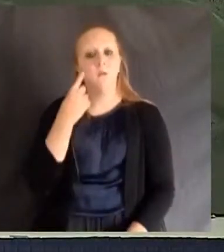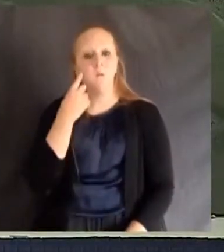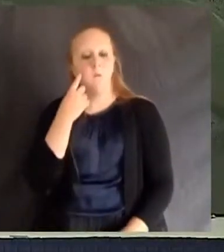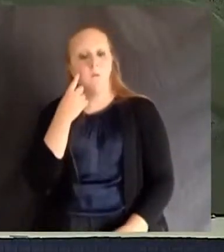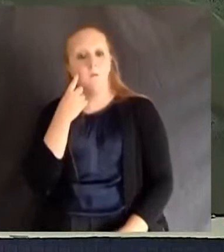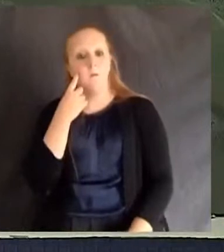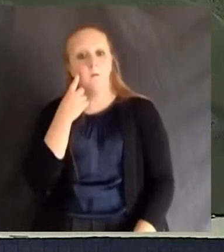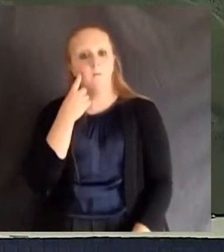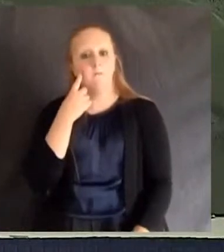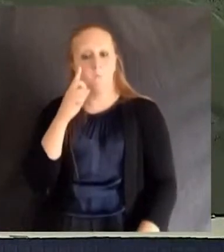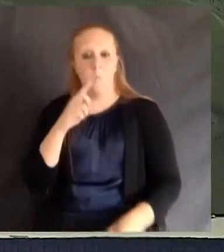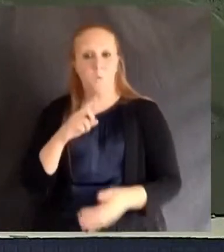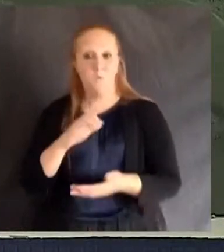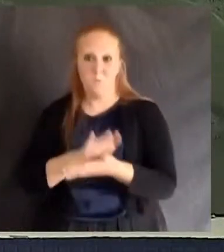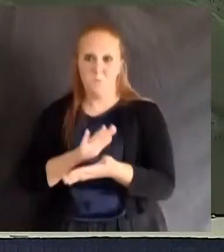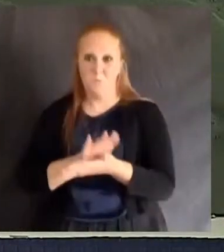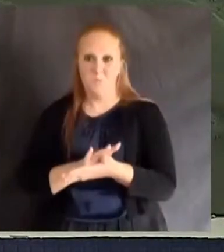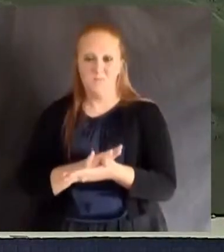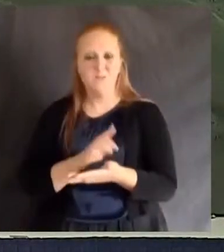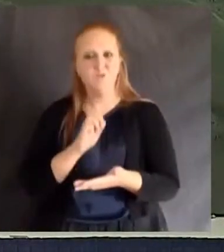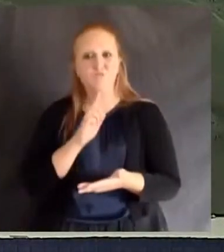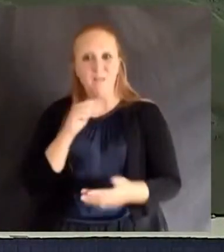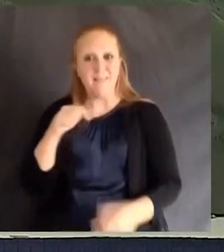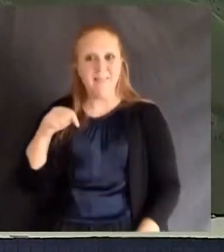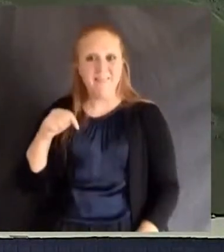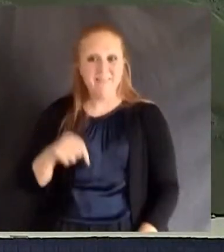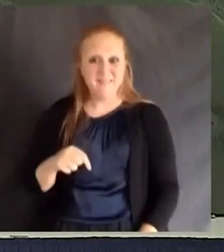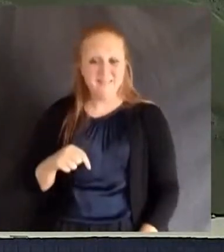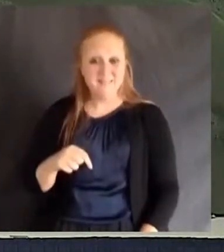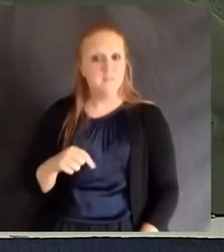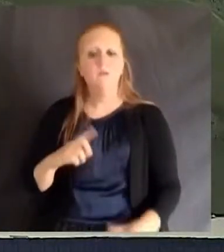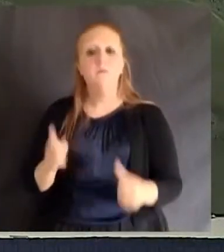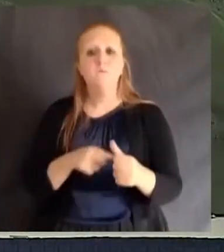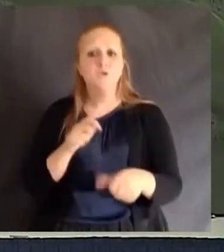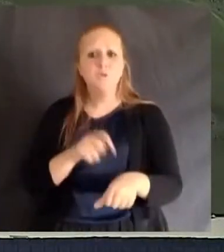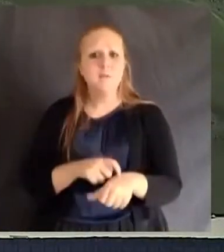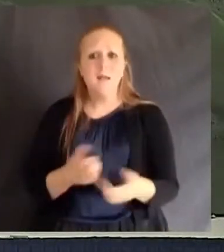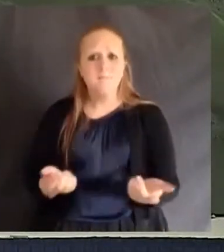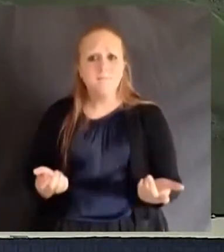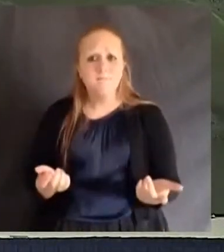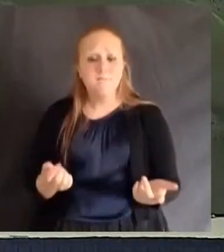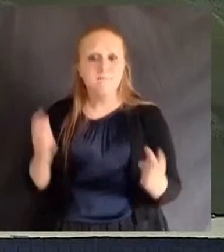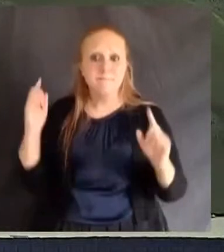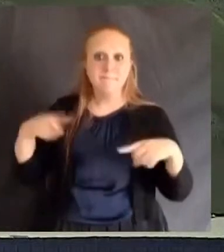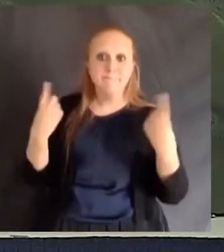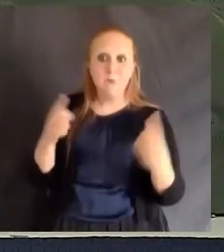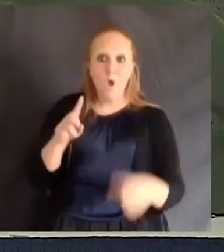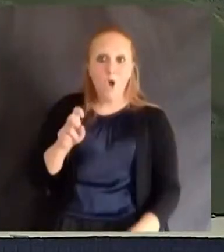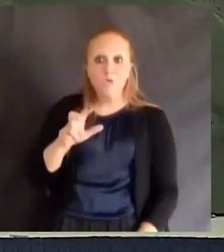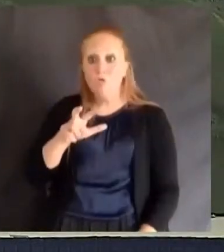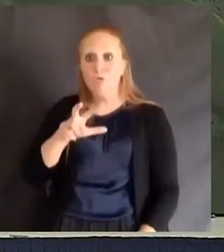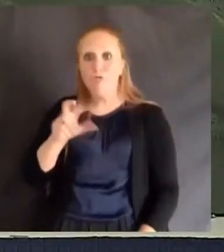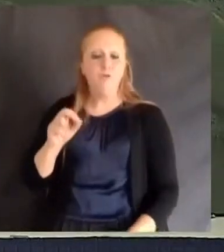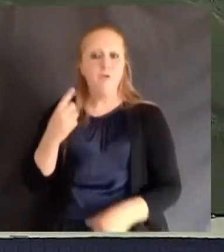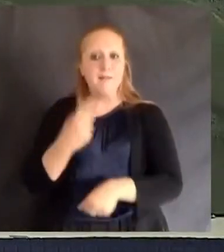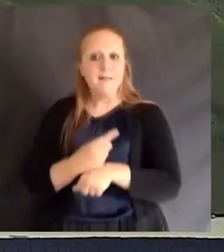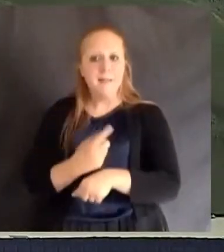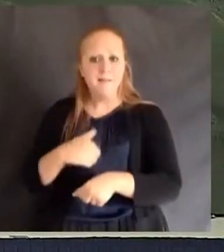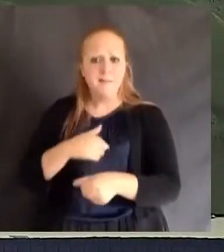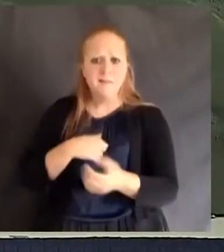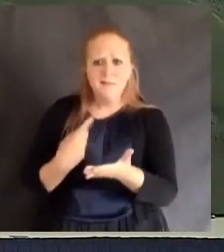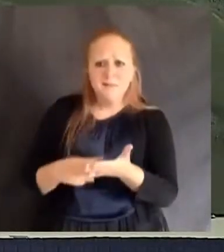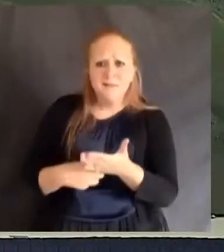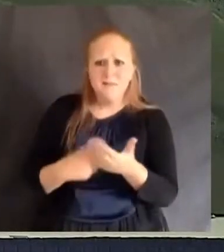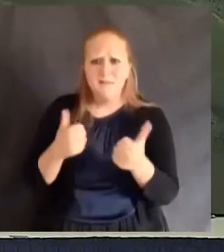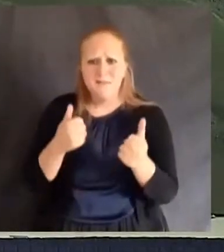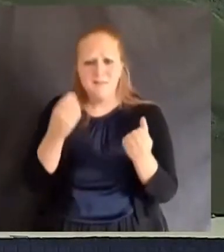none of us have ever been here before for the past 130 days. We're all trying to figure out the best way to do things